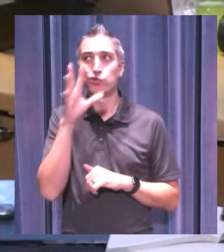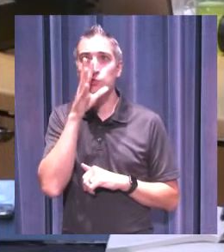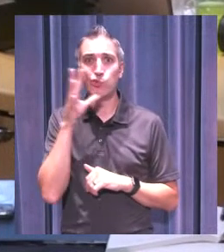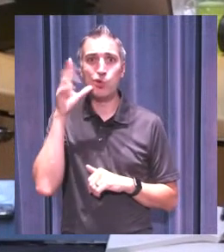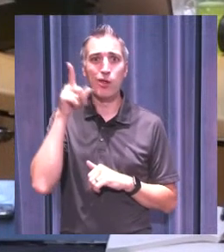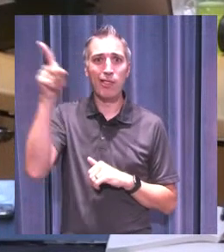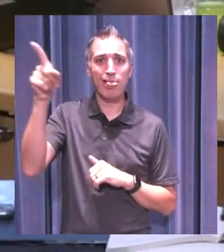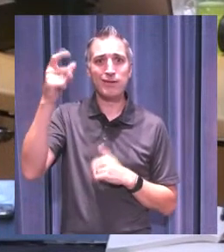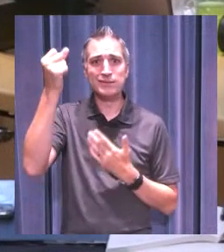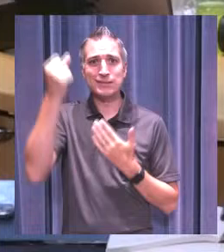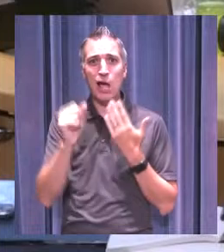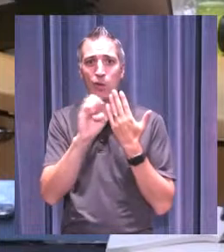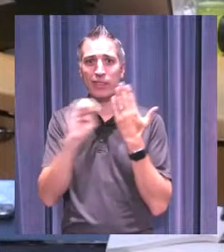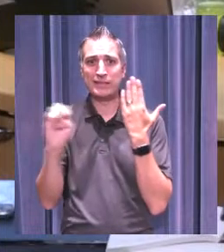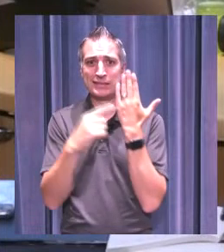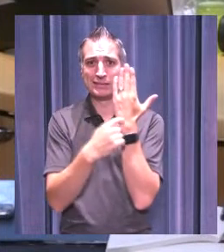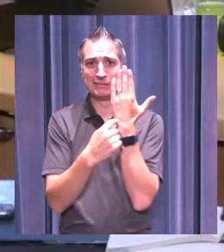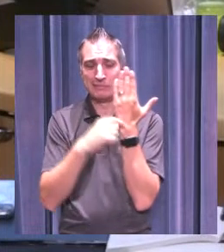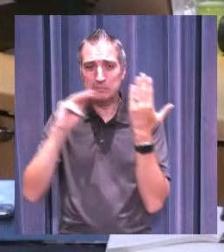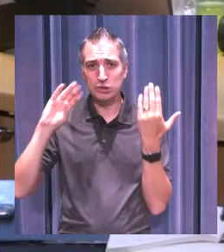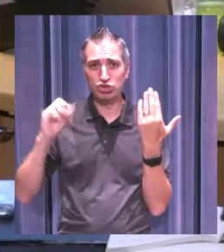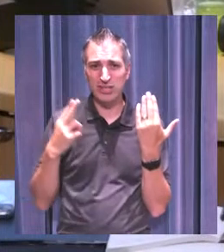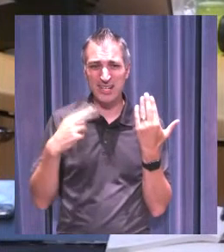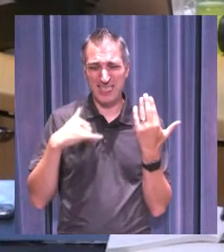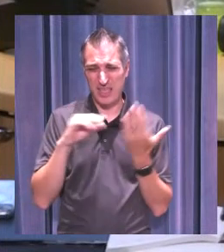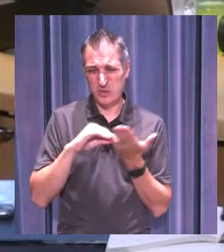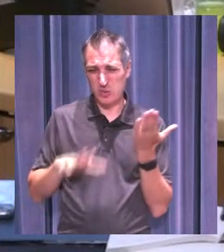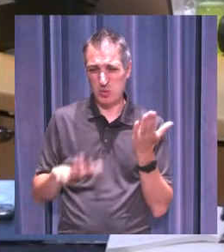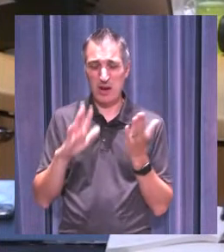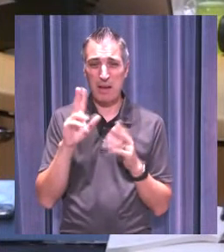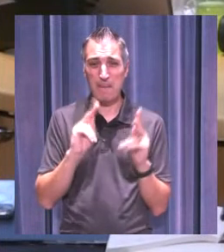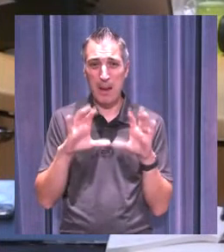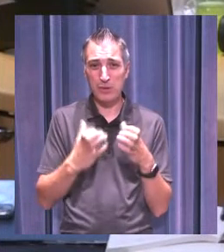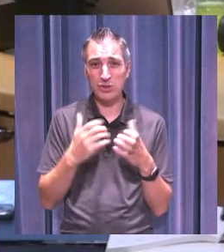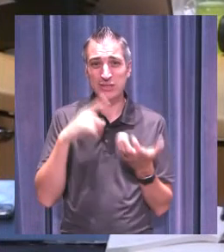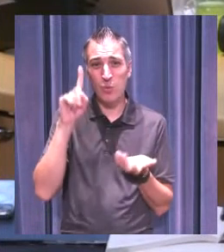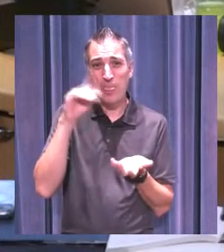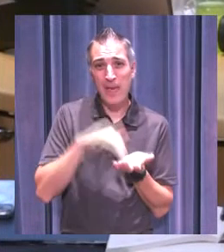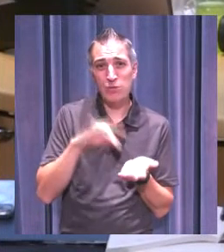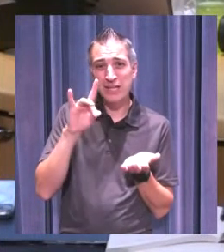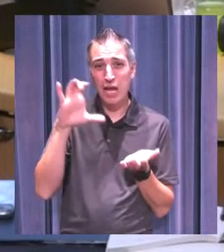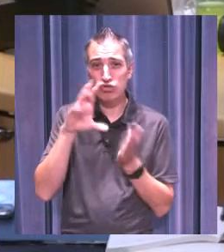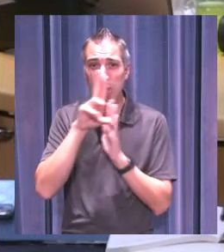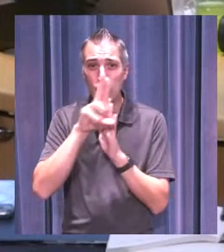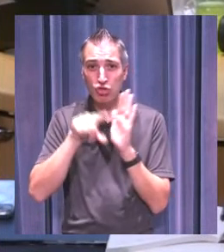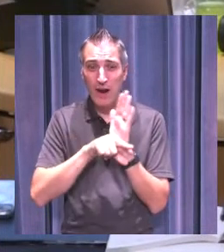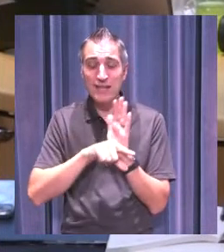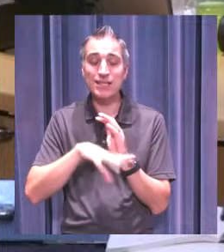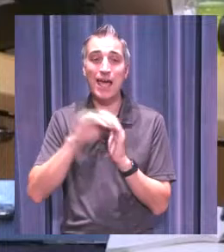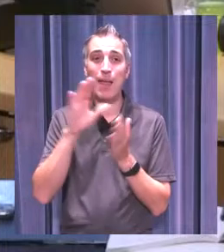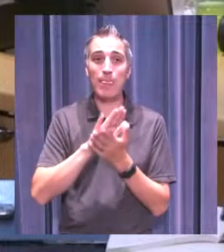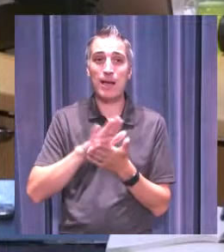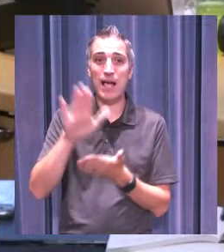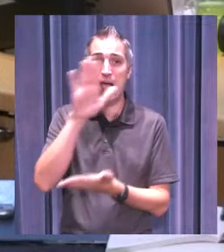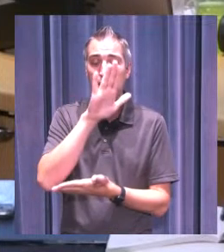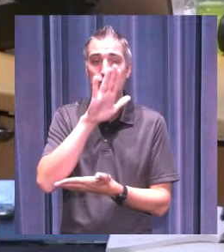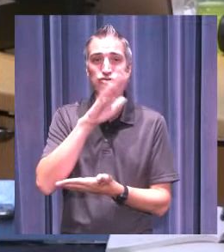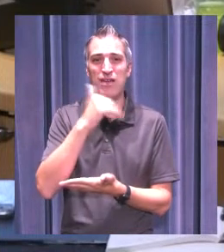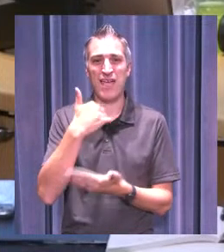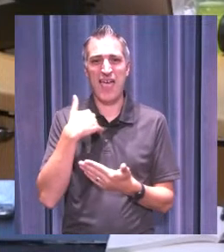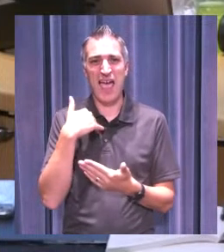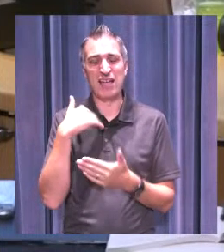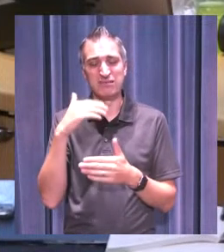in southeast Michigan. The student population is roughly 1,800 undergrads. The college has an extensive